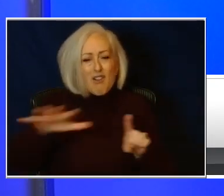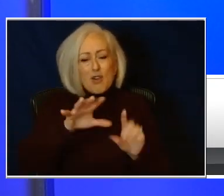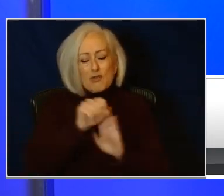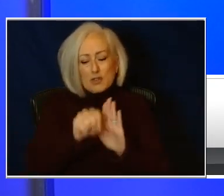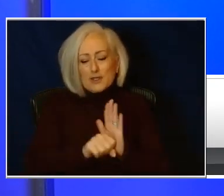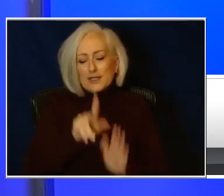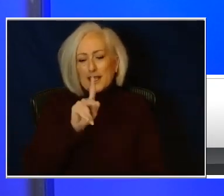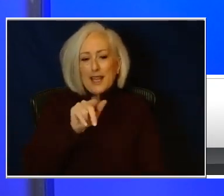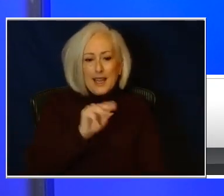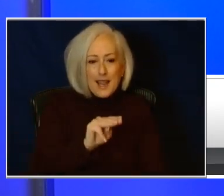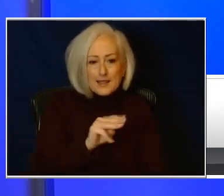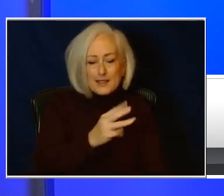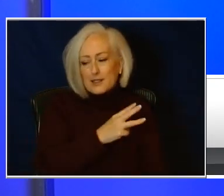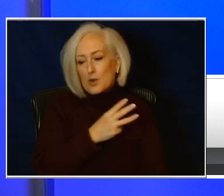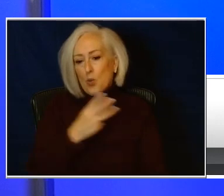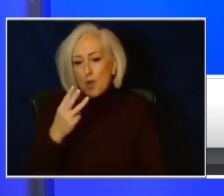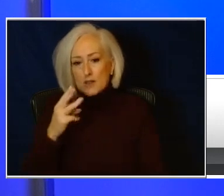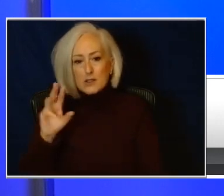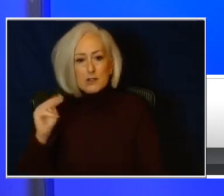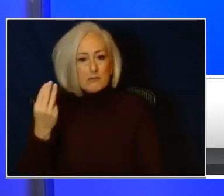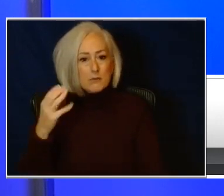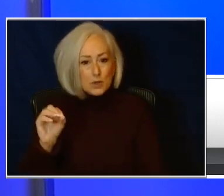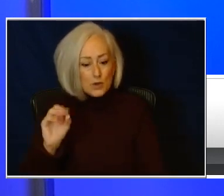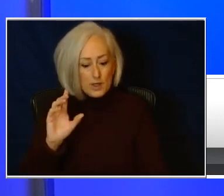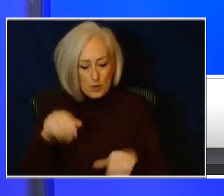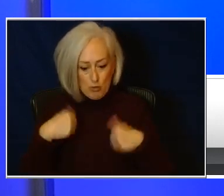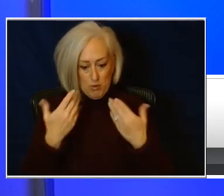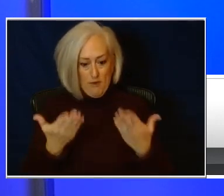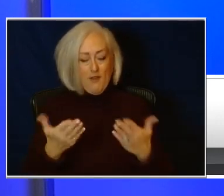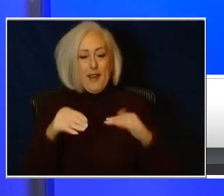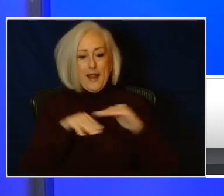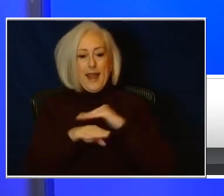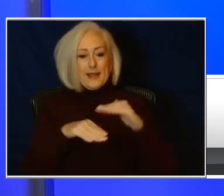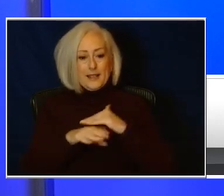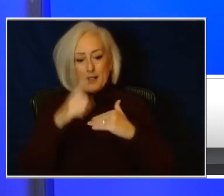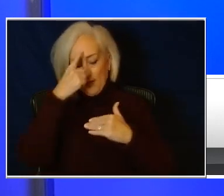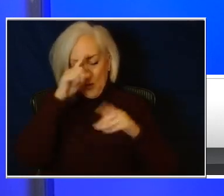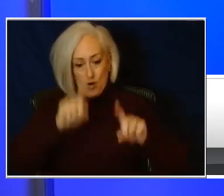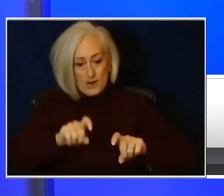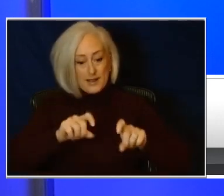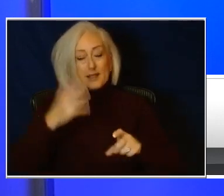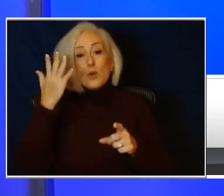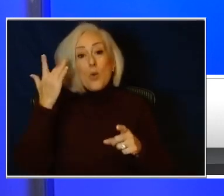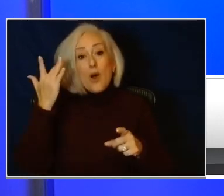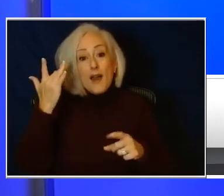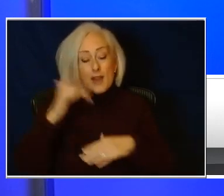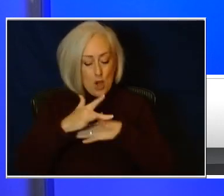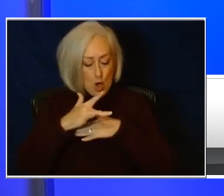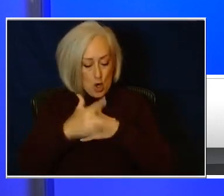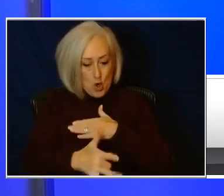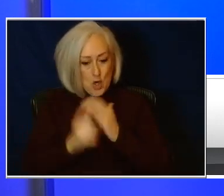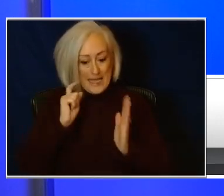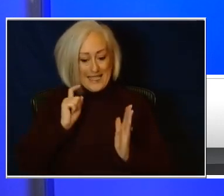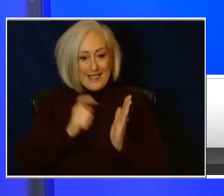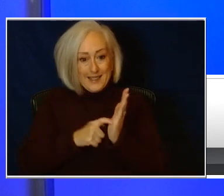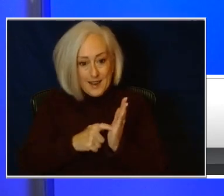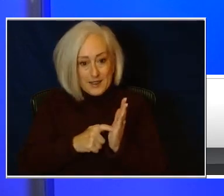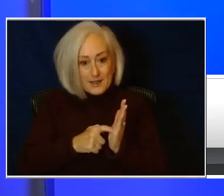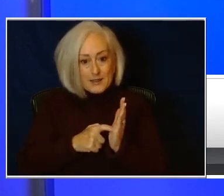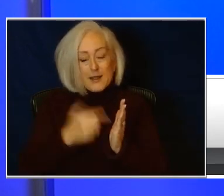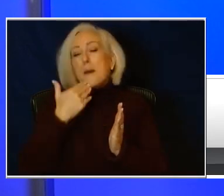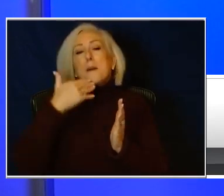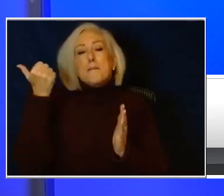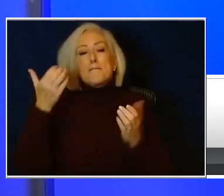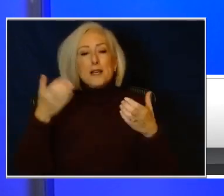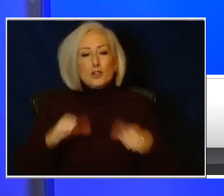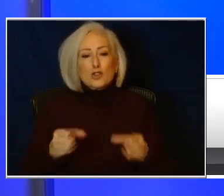to get patients access to screening, because early detection is really important for the best chance for cure. And we continue on those